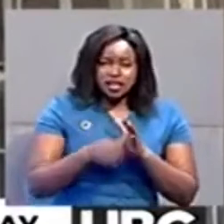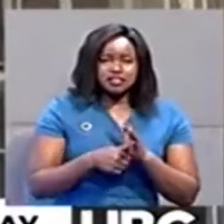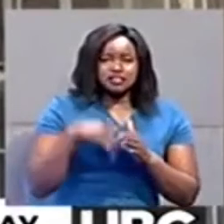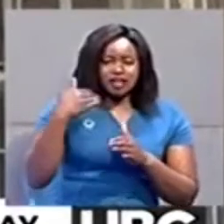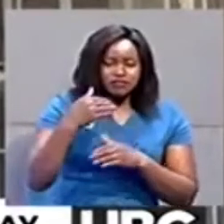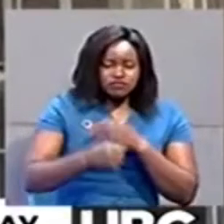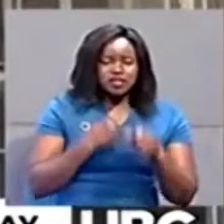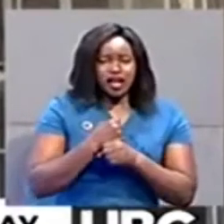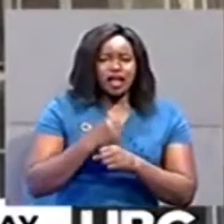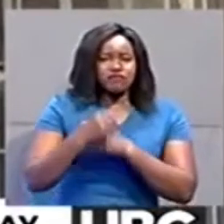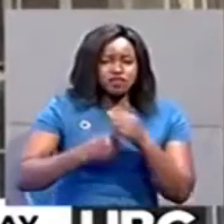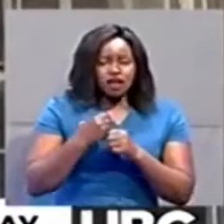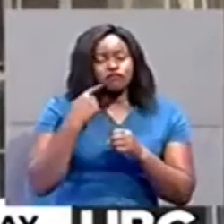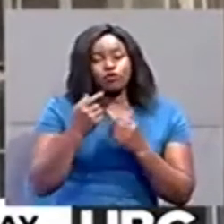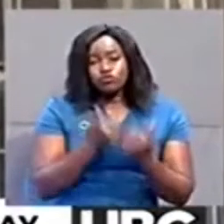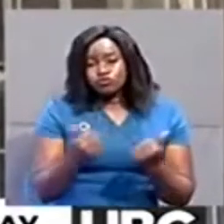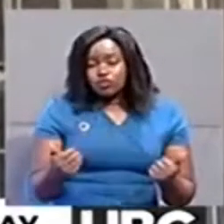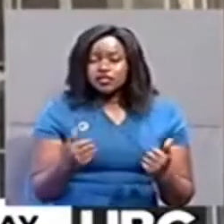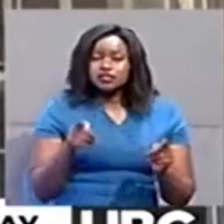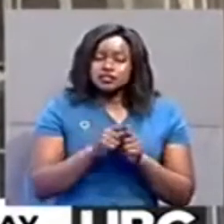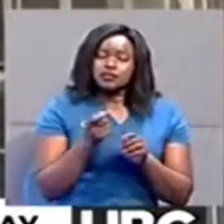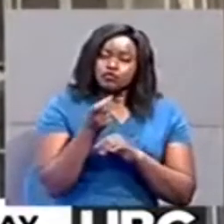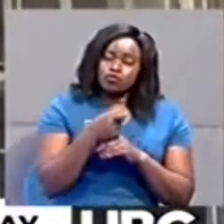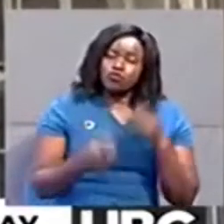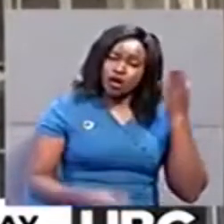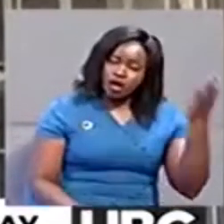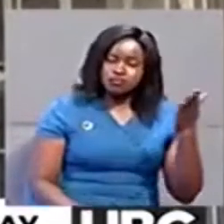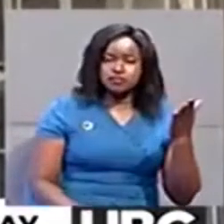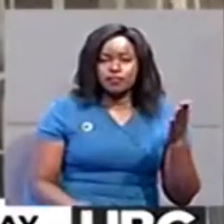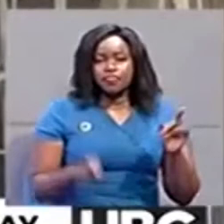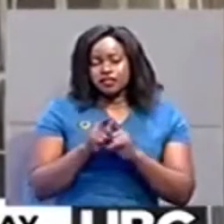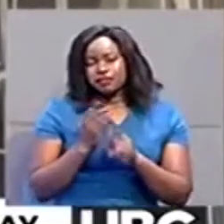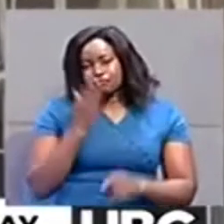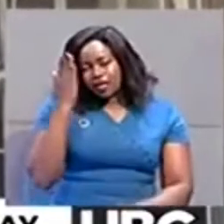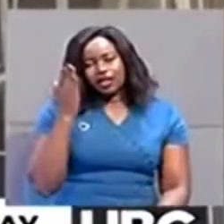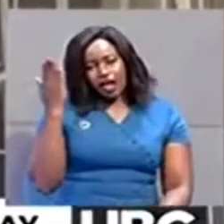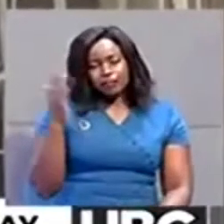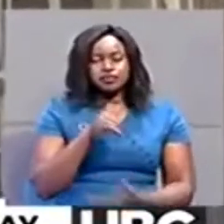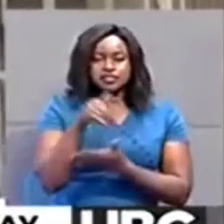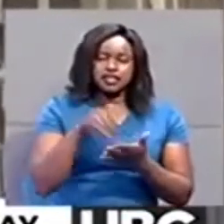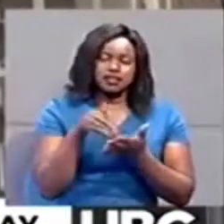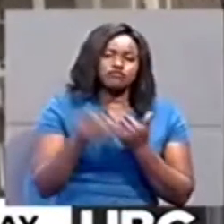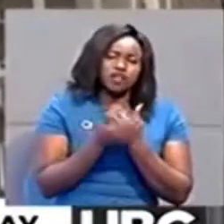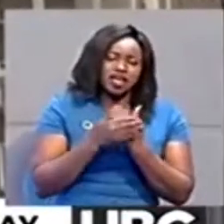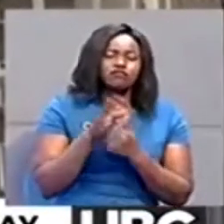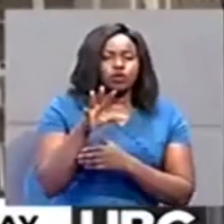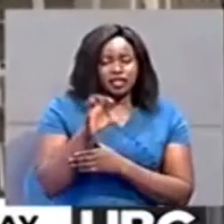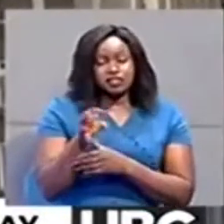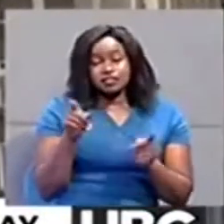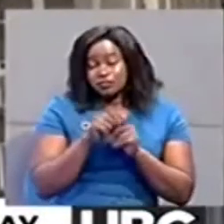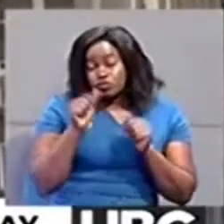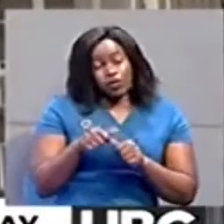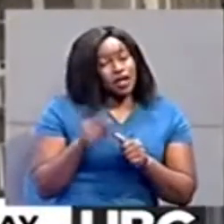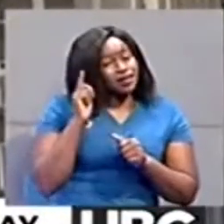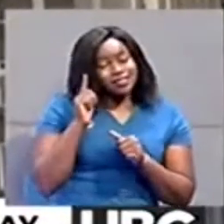year. And this is going up. And yet there is a treatment center in Bulu and another treatment center in Barara. So you can imagine what the magnitude of childhood cancer